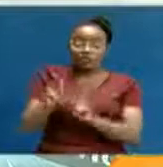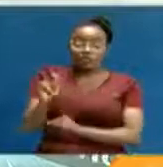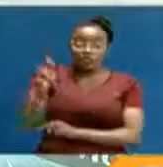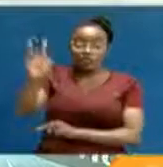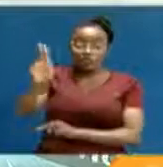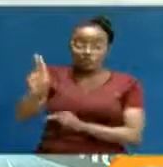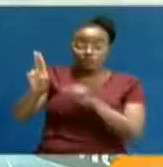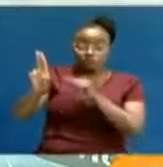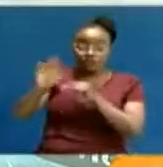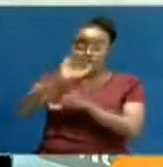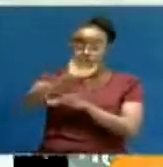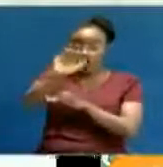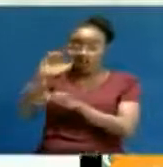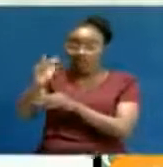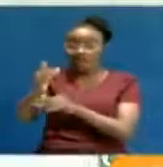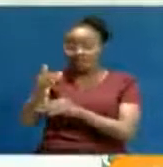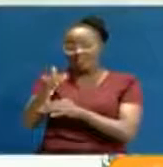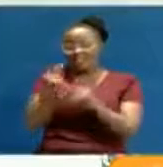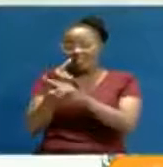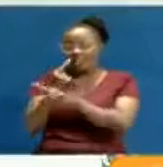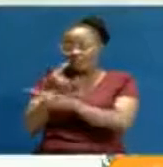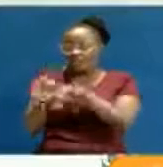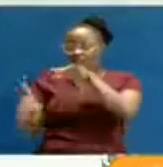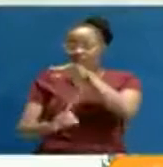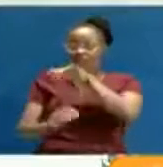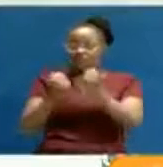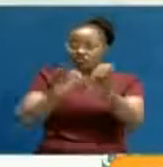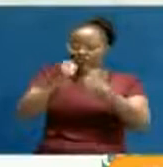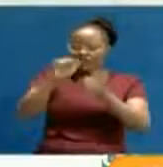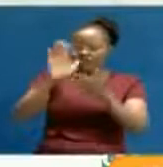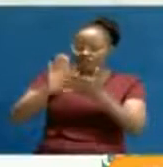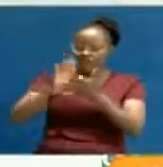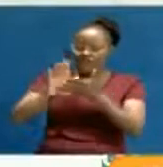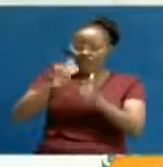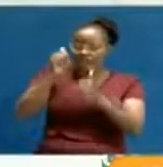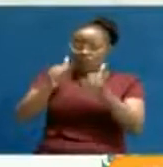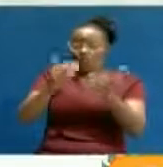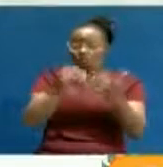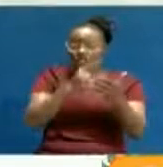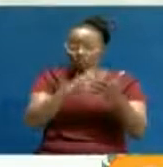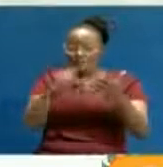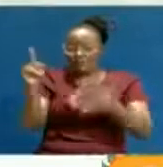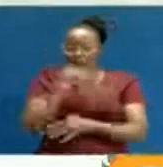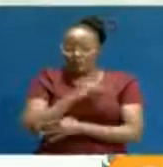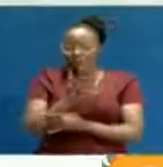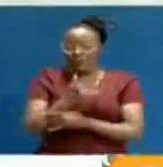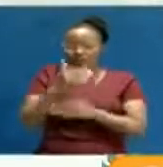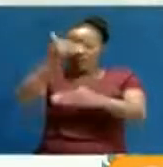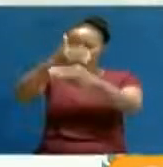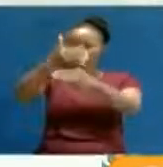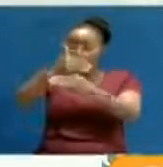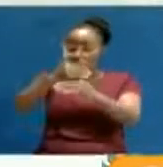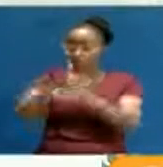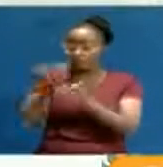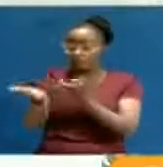President Uhuru Kenyatta has urged relevant ministries to expedite measures that will clear hurdles affecting cross-border